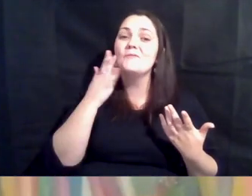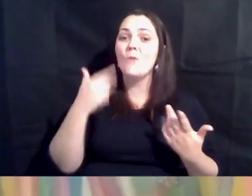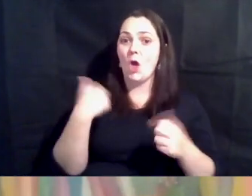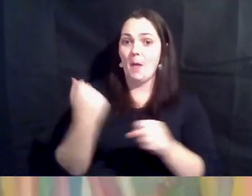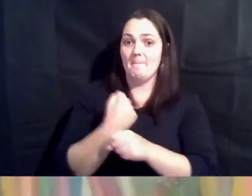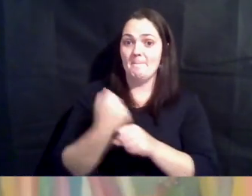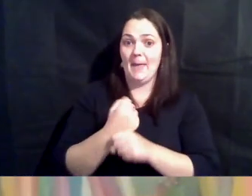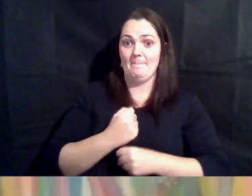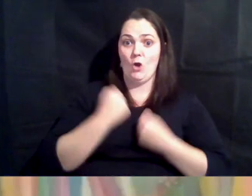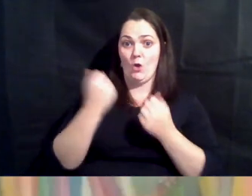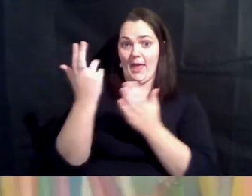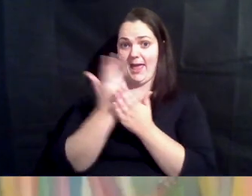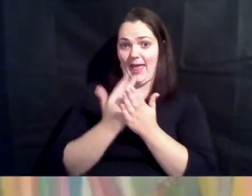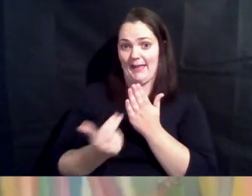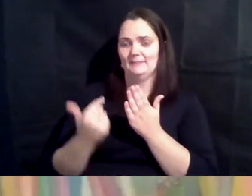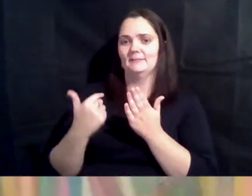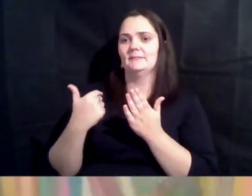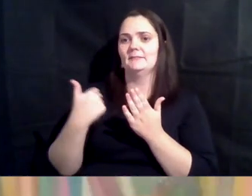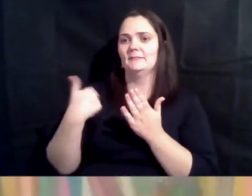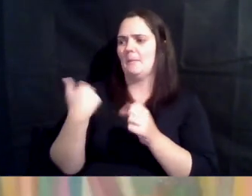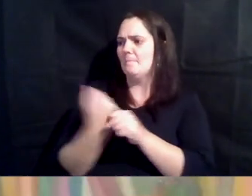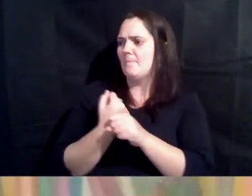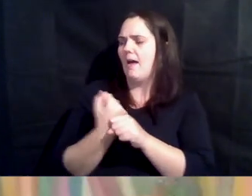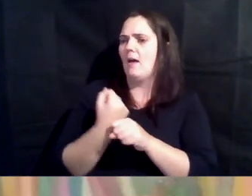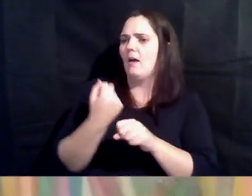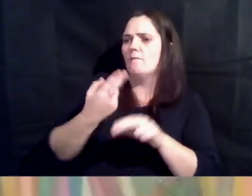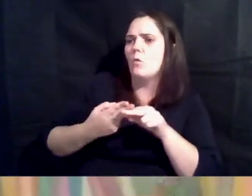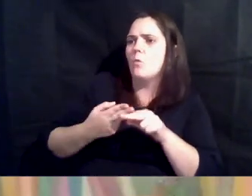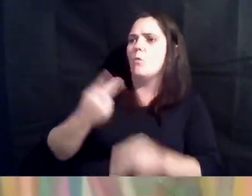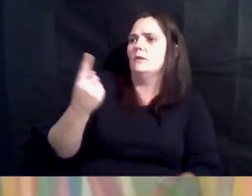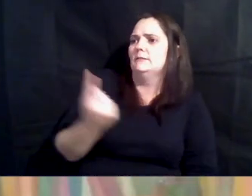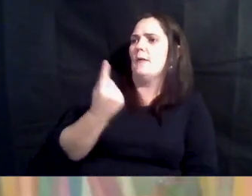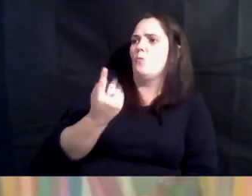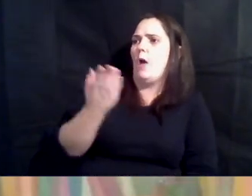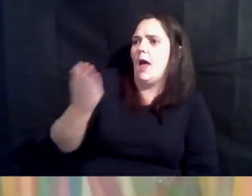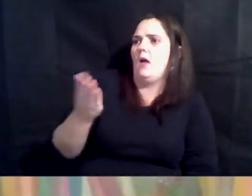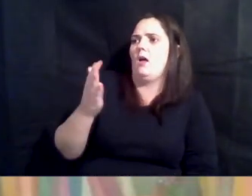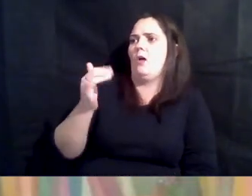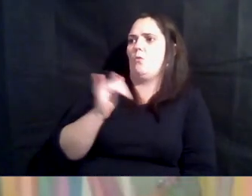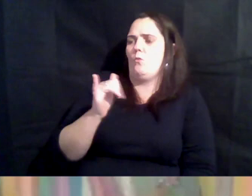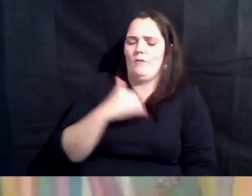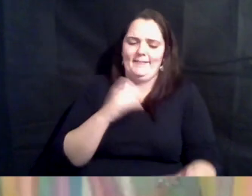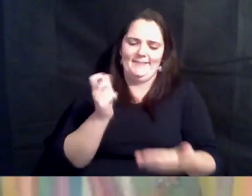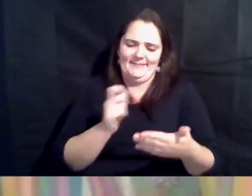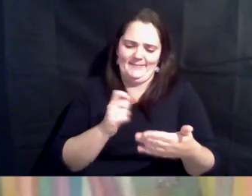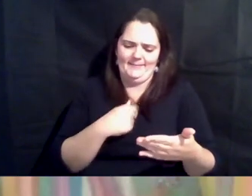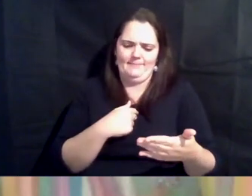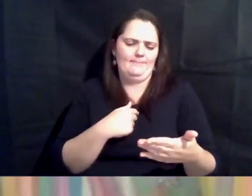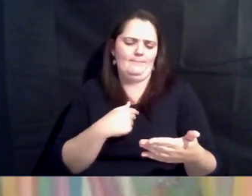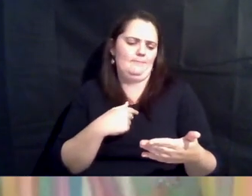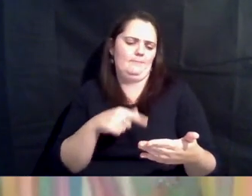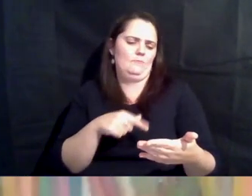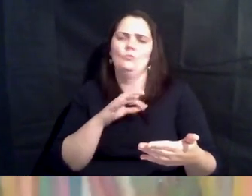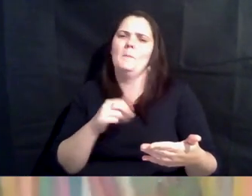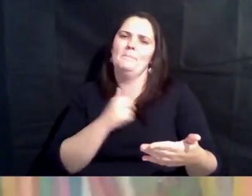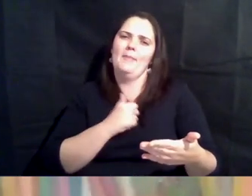think, you know, is someone else. Like I feel like if I look at something and I'm like, oh, it isn't my true expression, that's